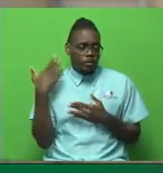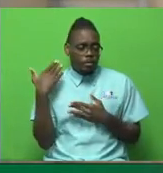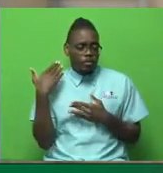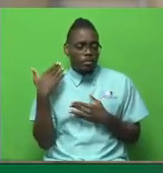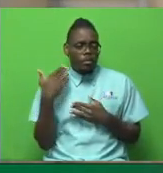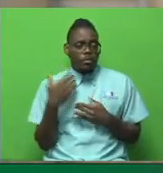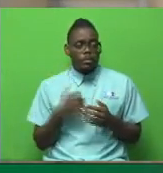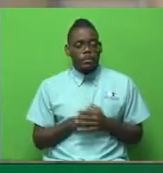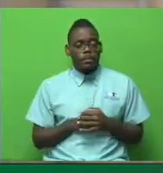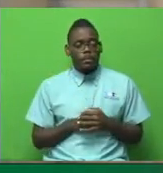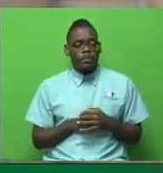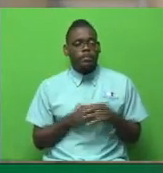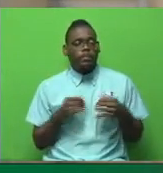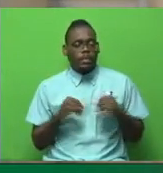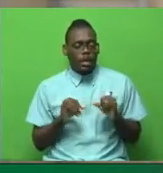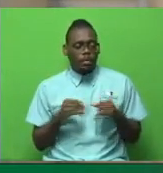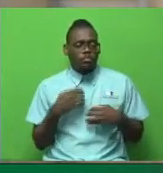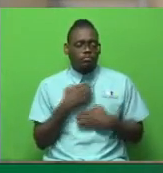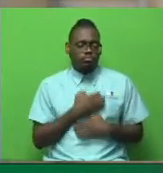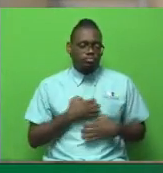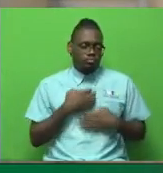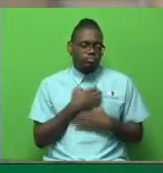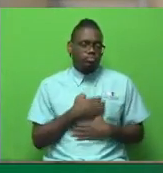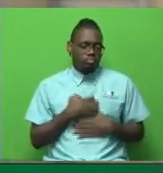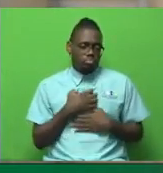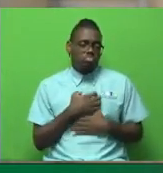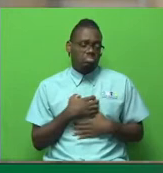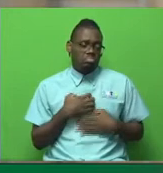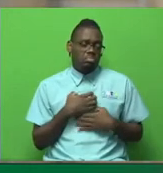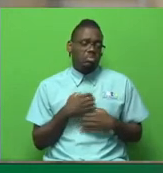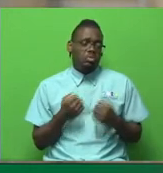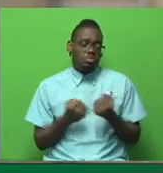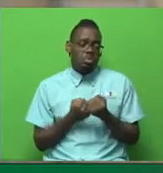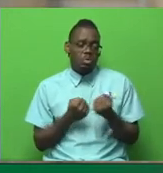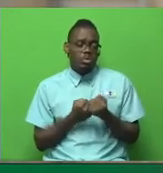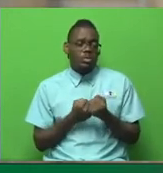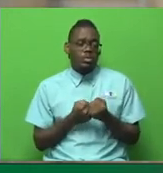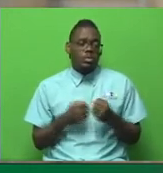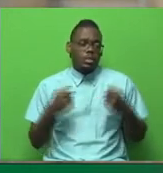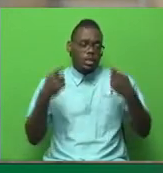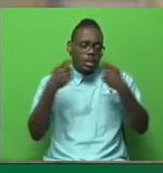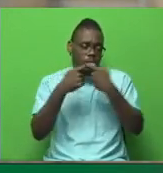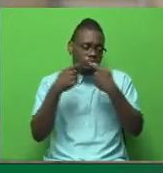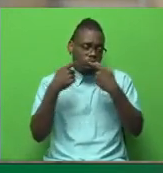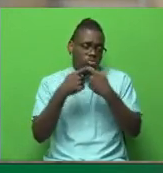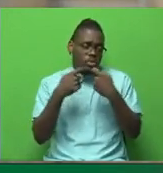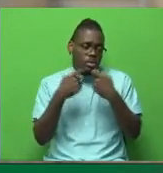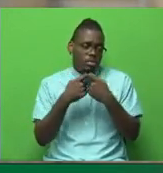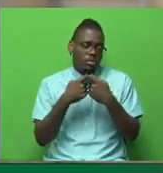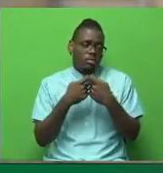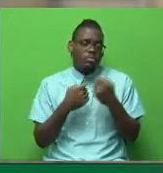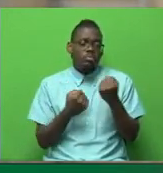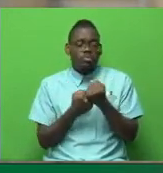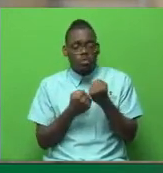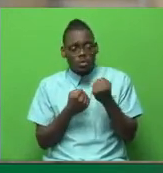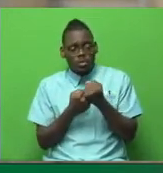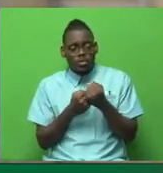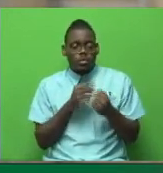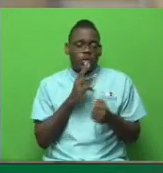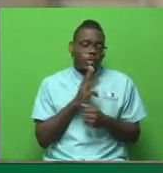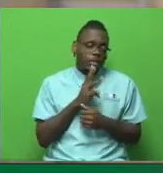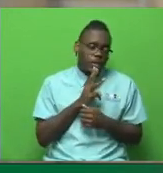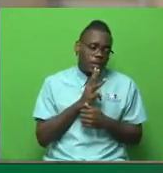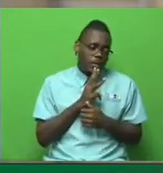enjoy subsidize electricity subsidize water we have subsidized into Island